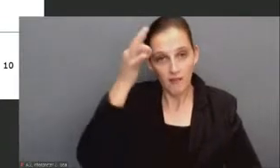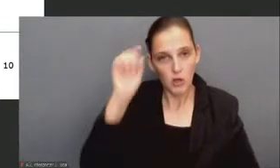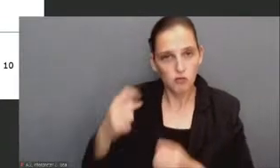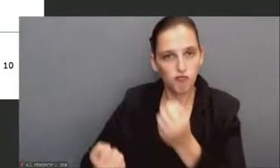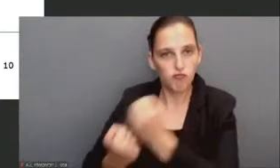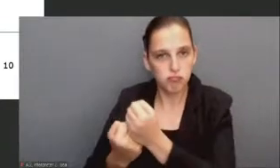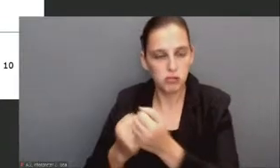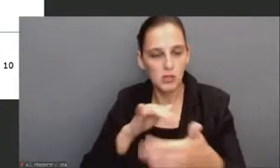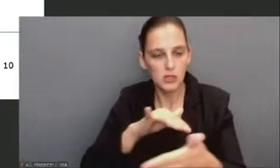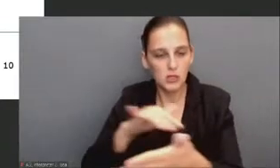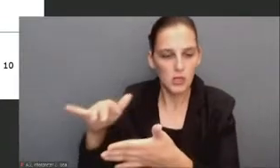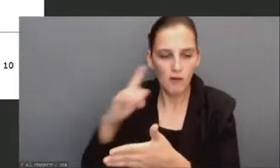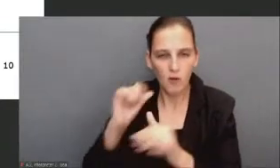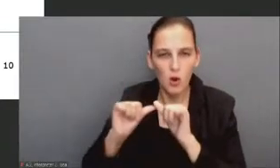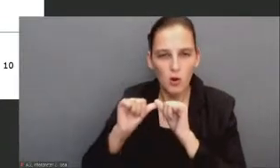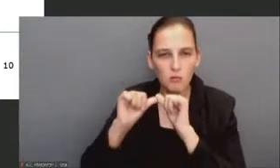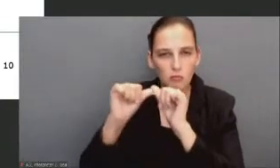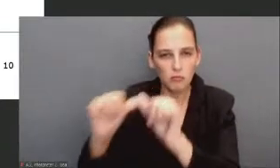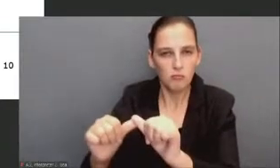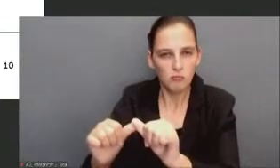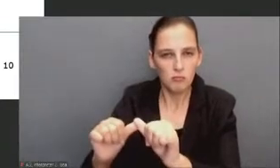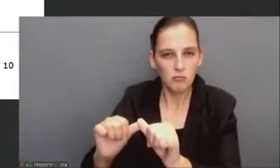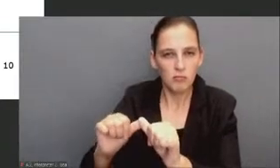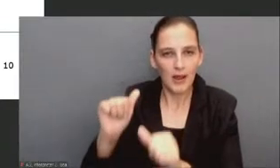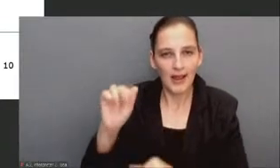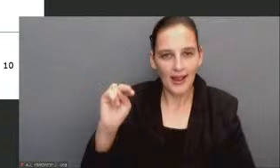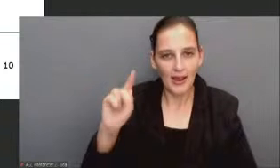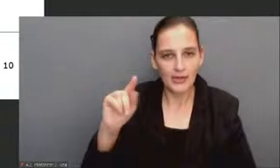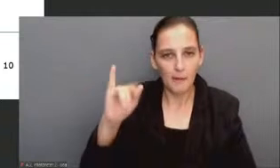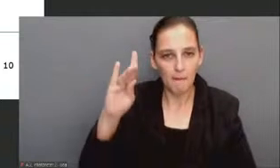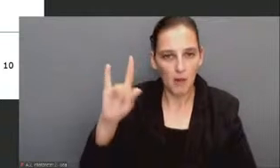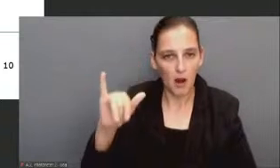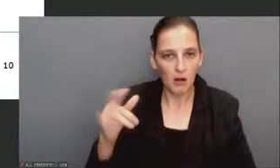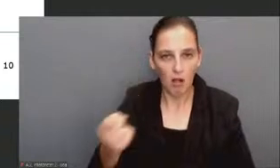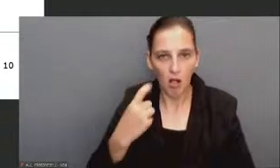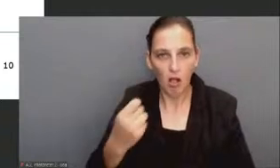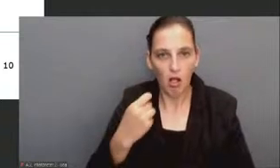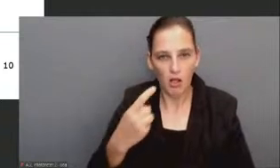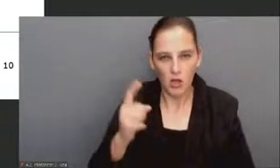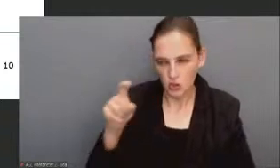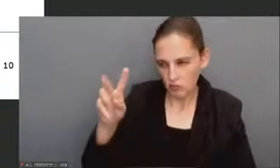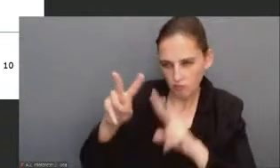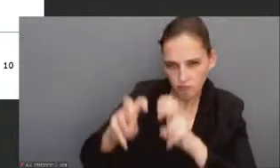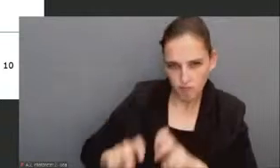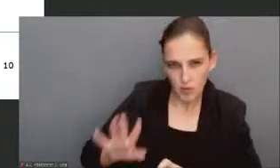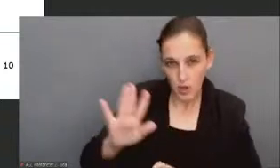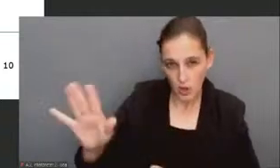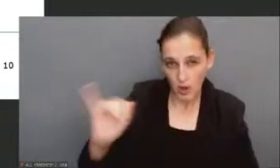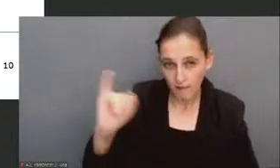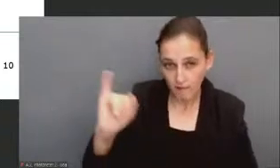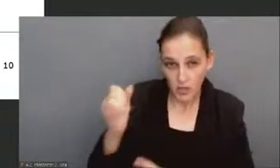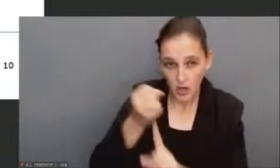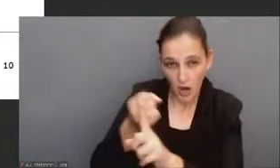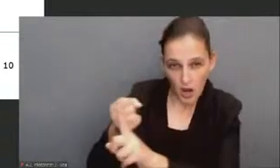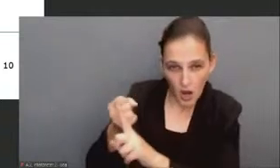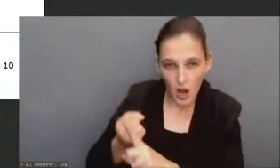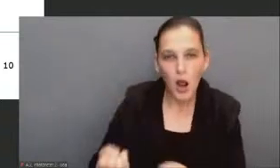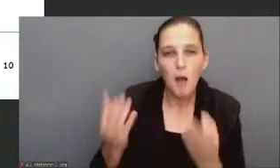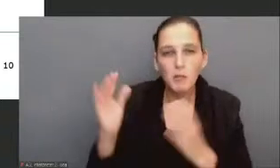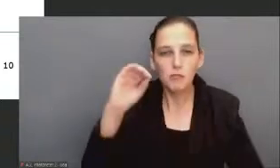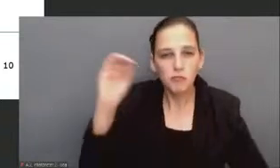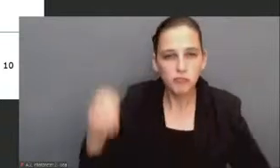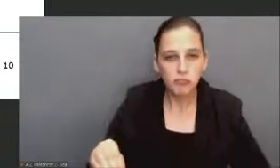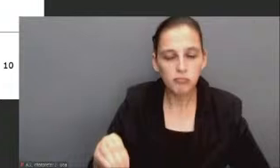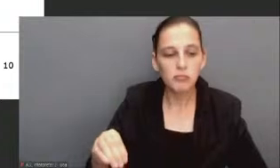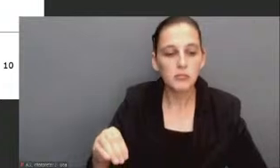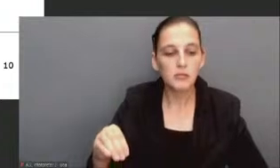monoclonal antibody utilization, particularly evaluating infection rates among minoritized and marginalized communities, and